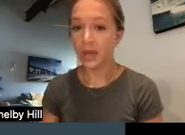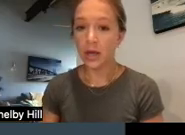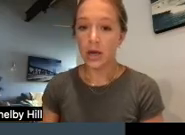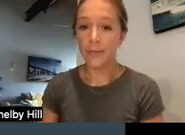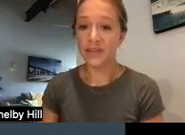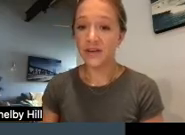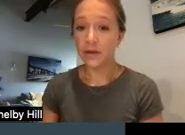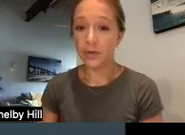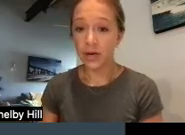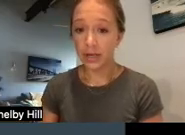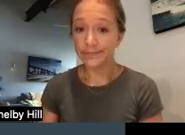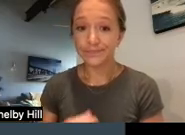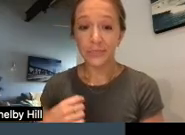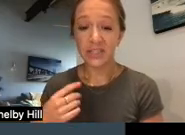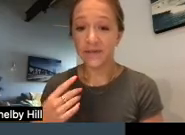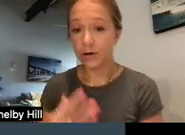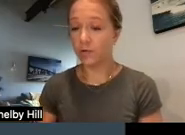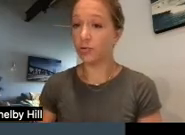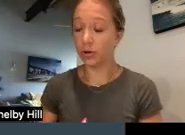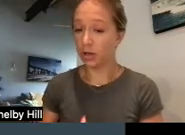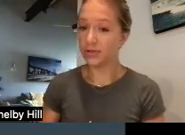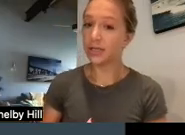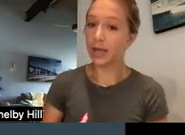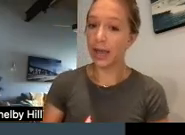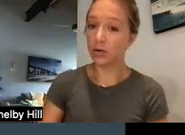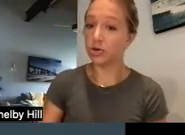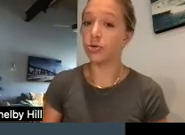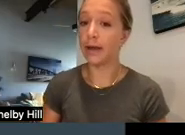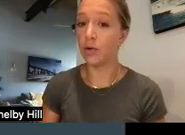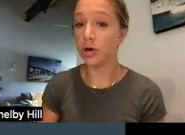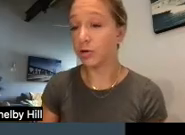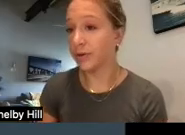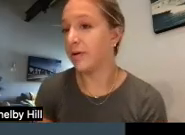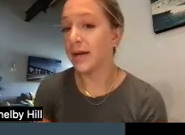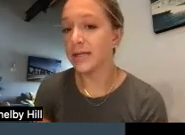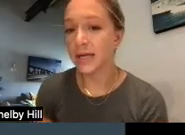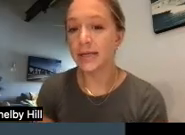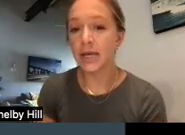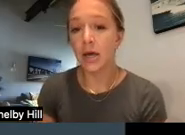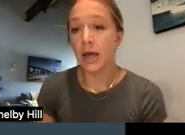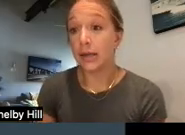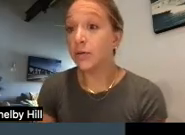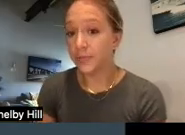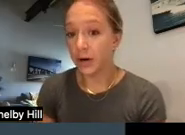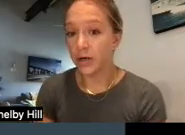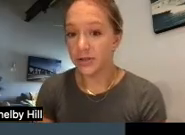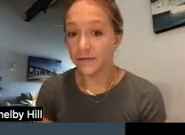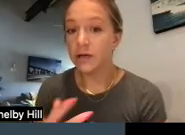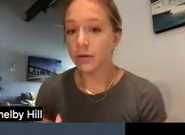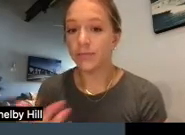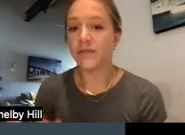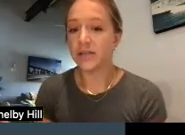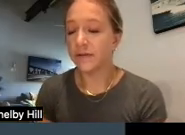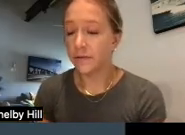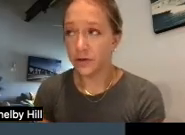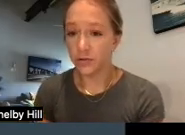therapy. The deaf community is a very vulnerable linguistic and cultural minority group in the United States, and language barriers